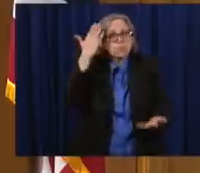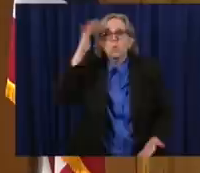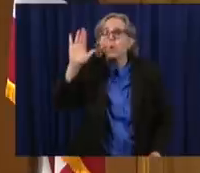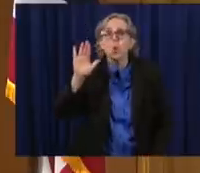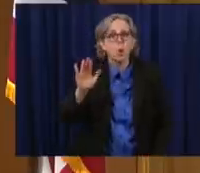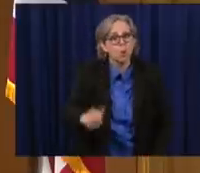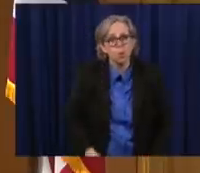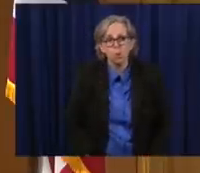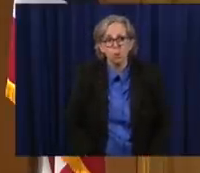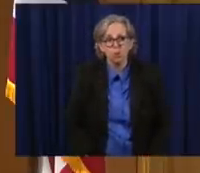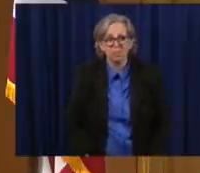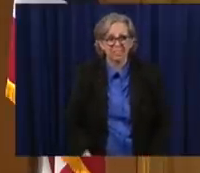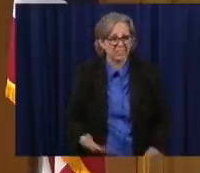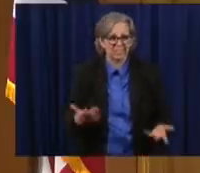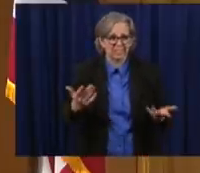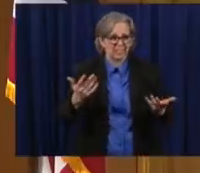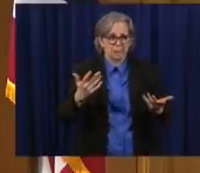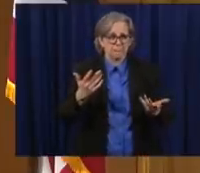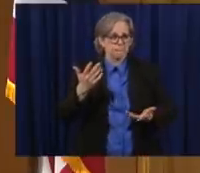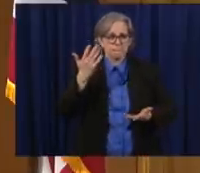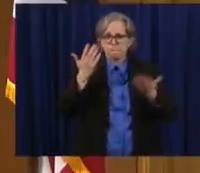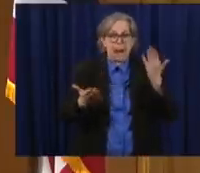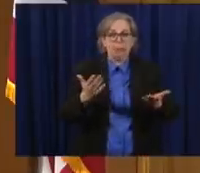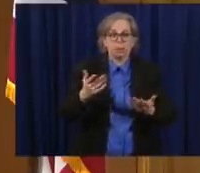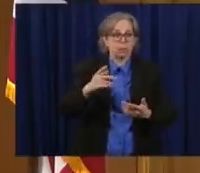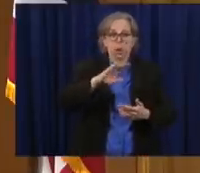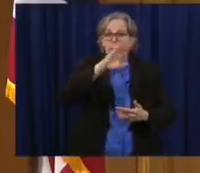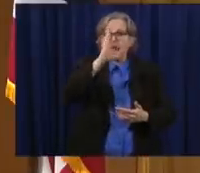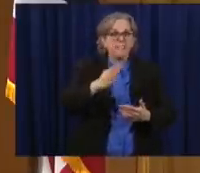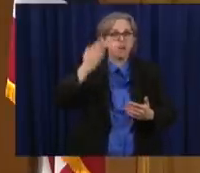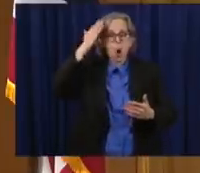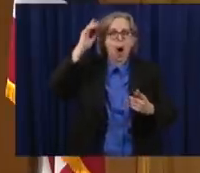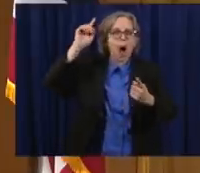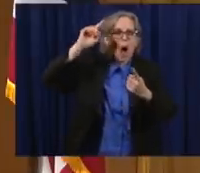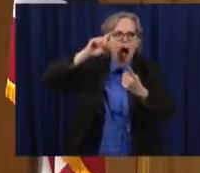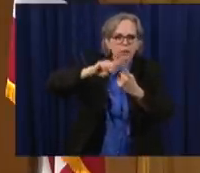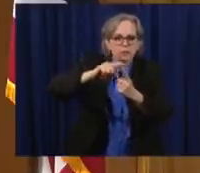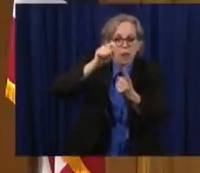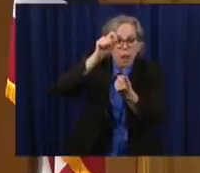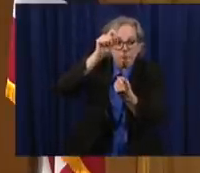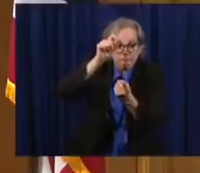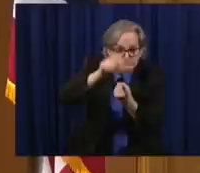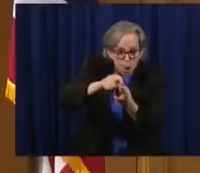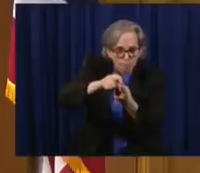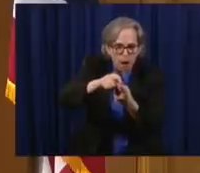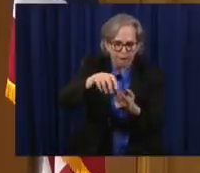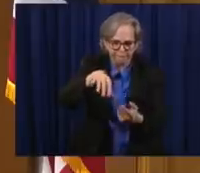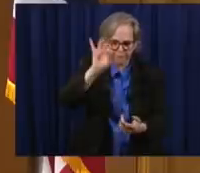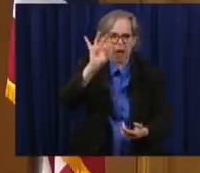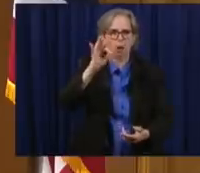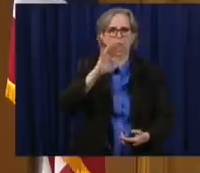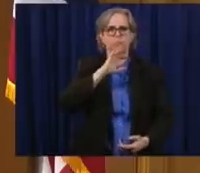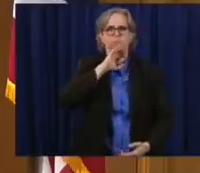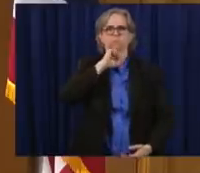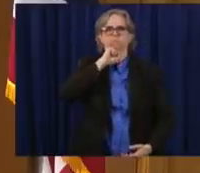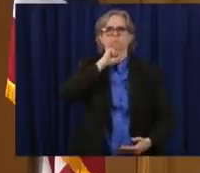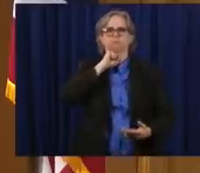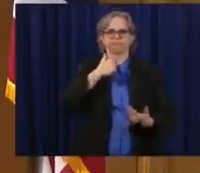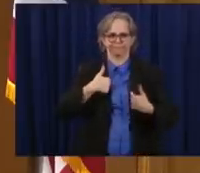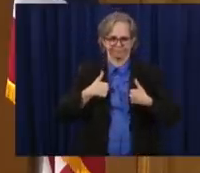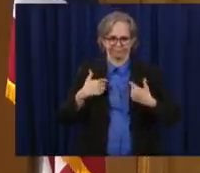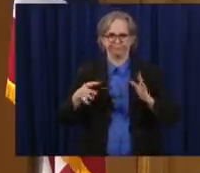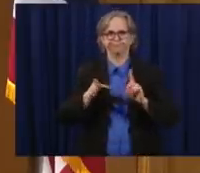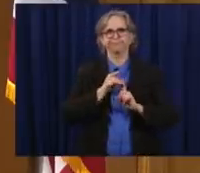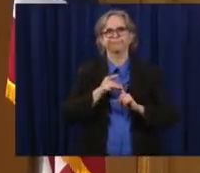they will never really know that until they actually have a test. We have a chart I know that Dr.